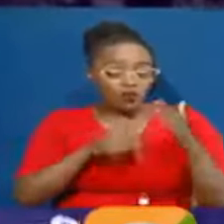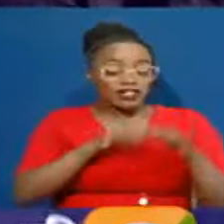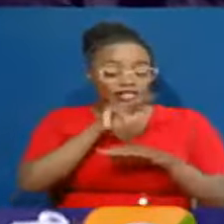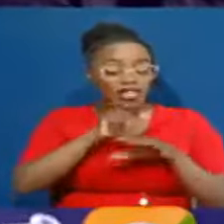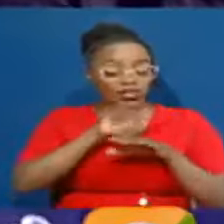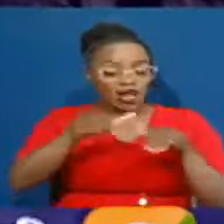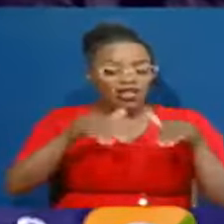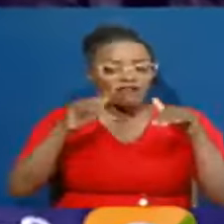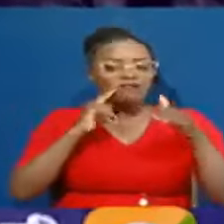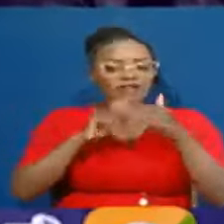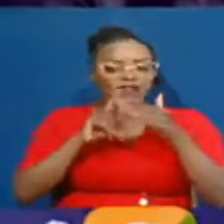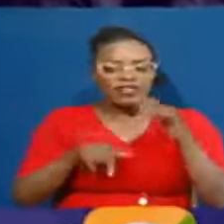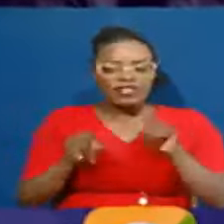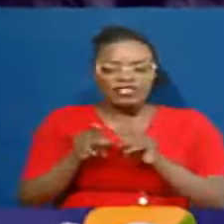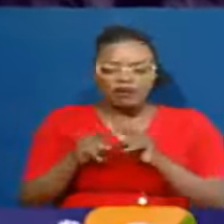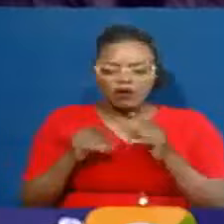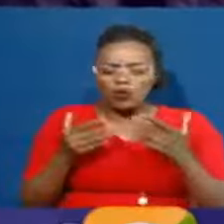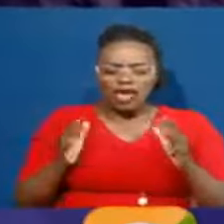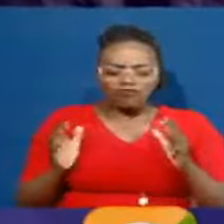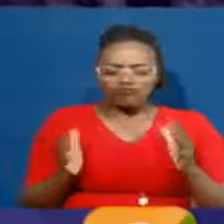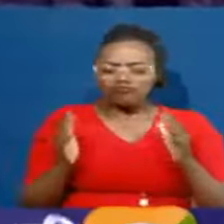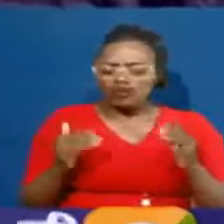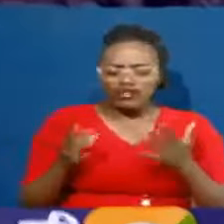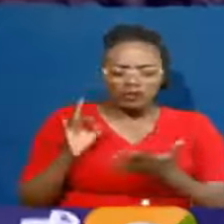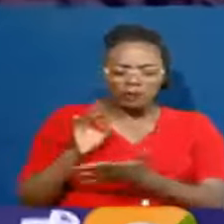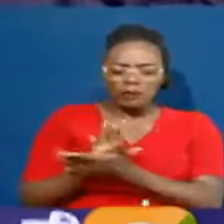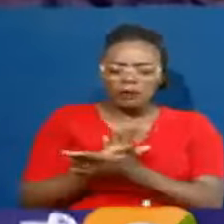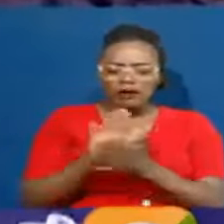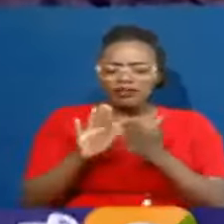Parliament, it looked like we are mob-justing Gachagua.